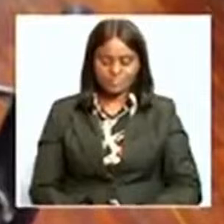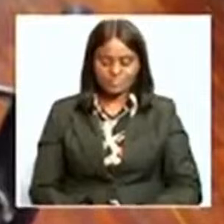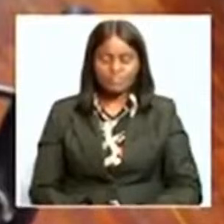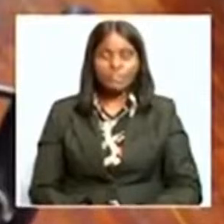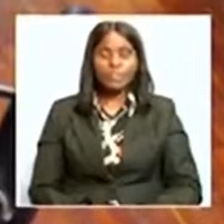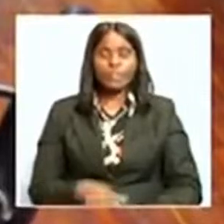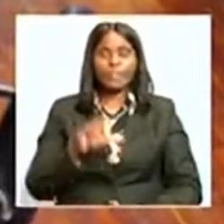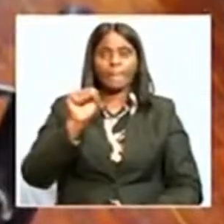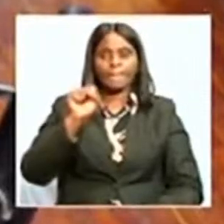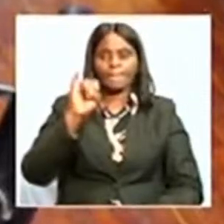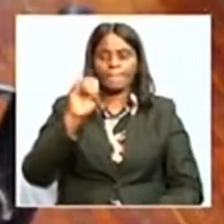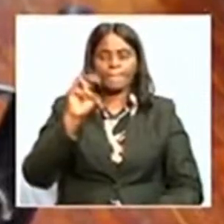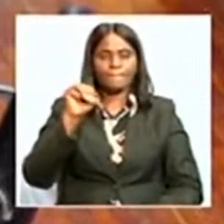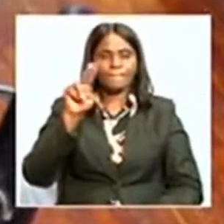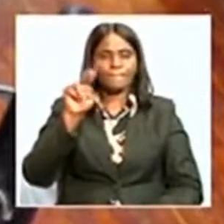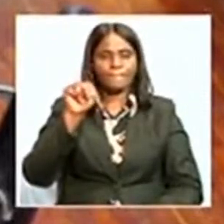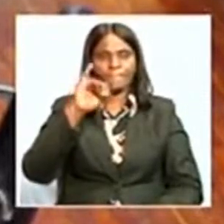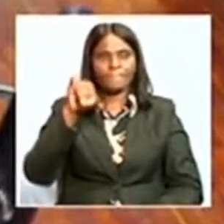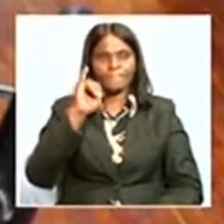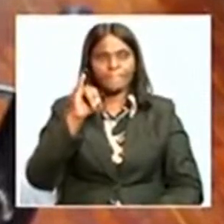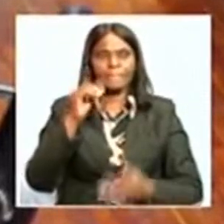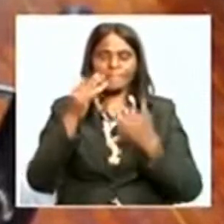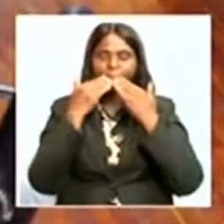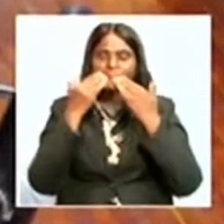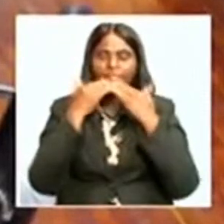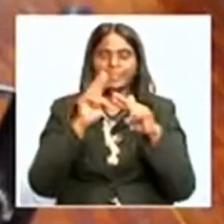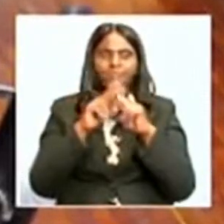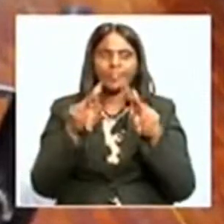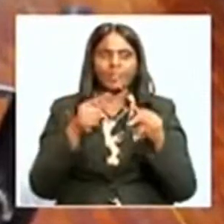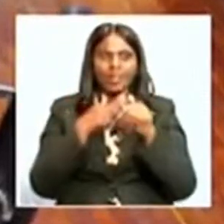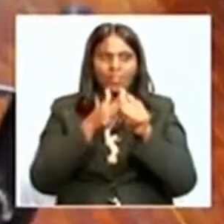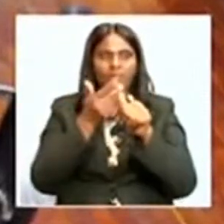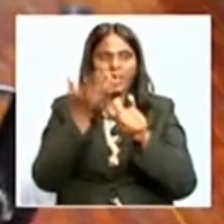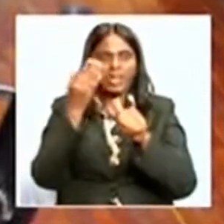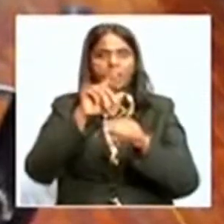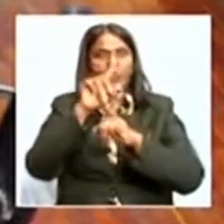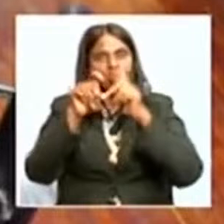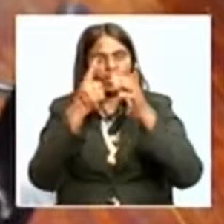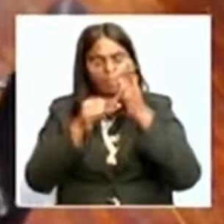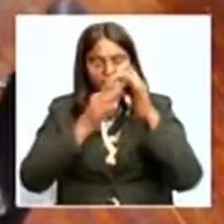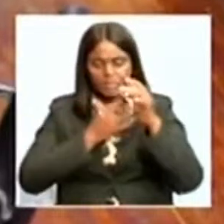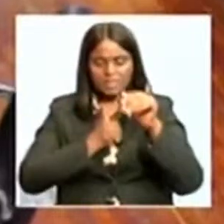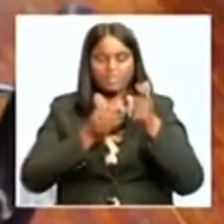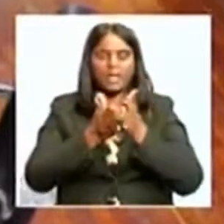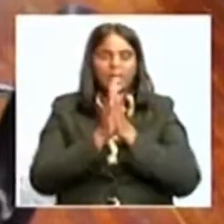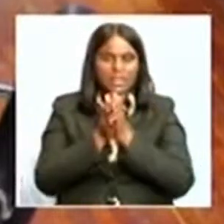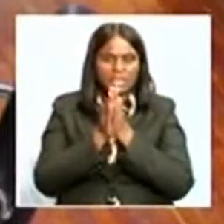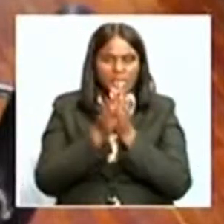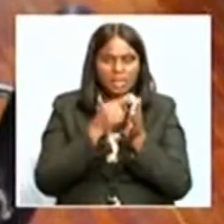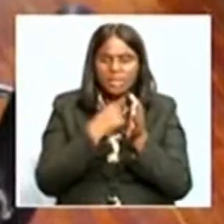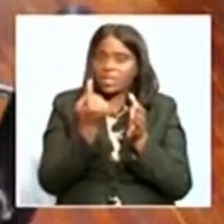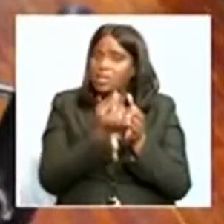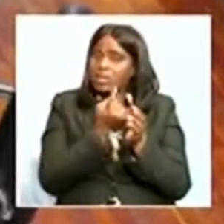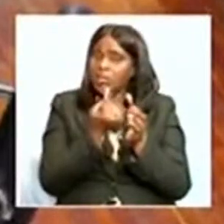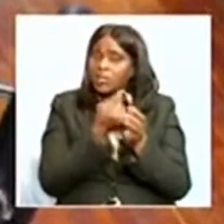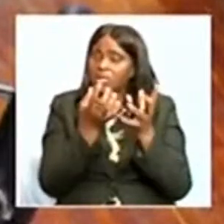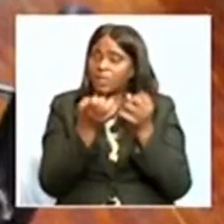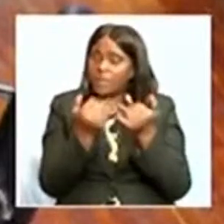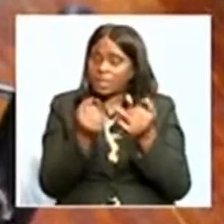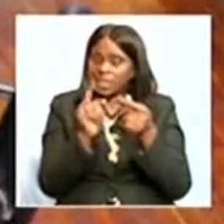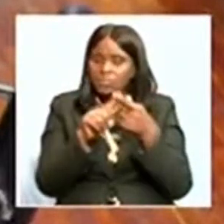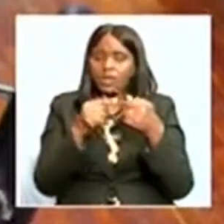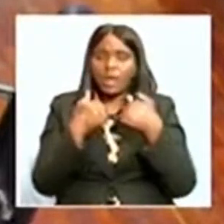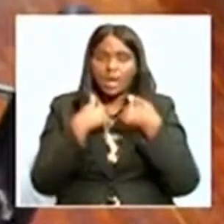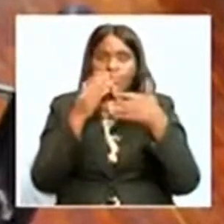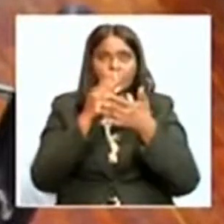thank you, Chair. I should have made a follow-up on the question that I had asked, but I just wanted to get some